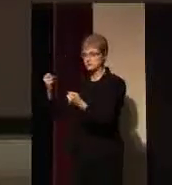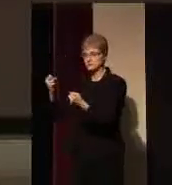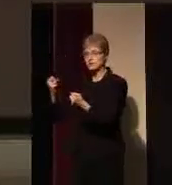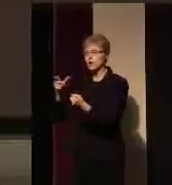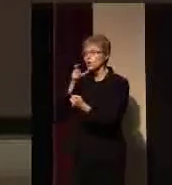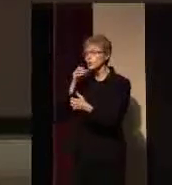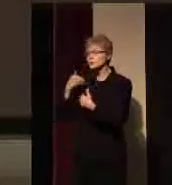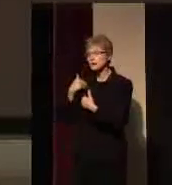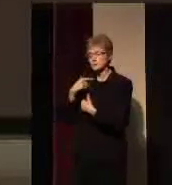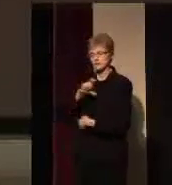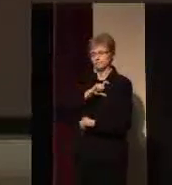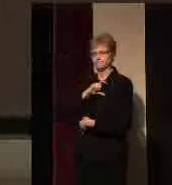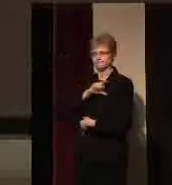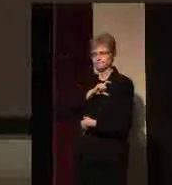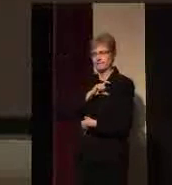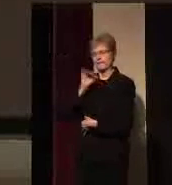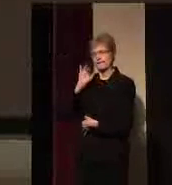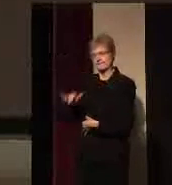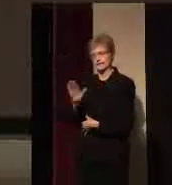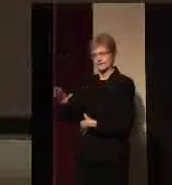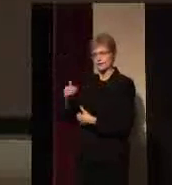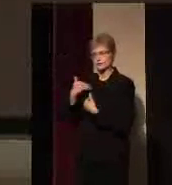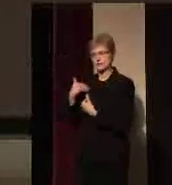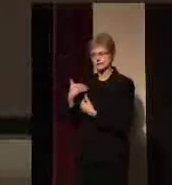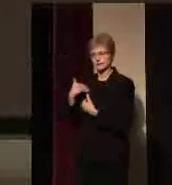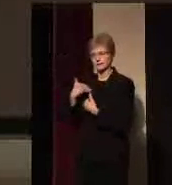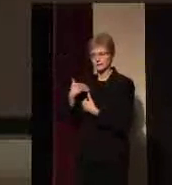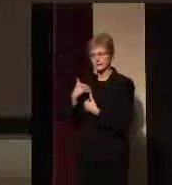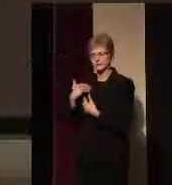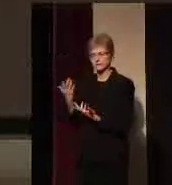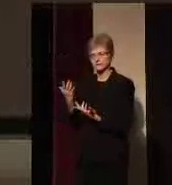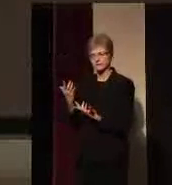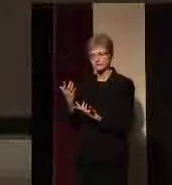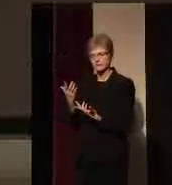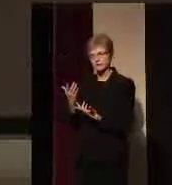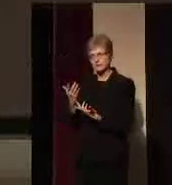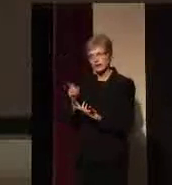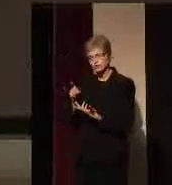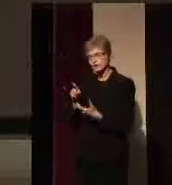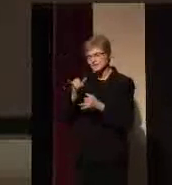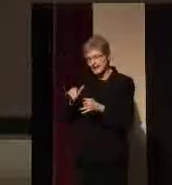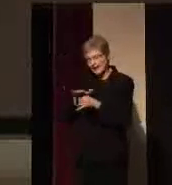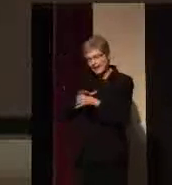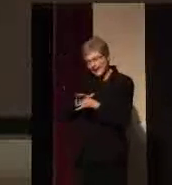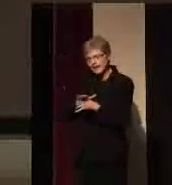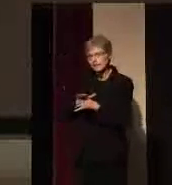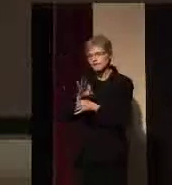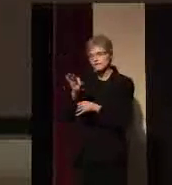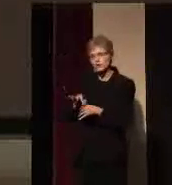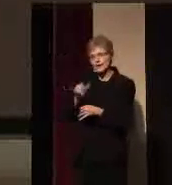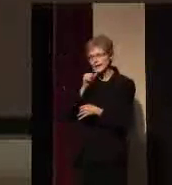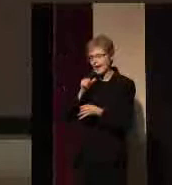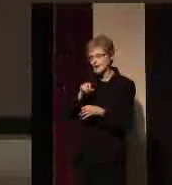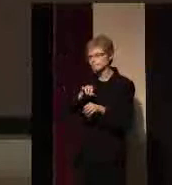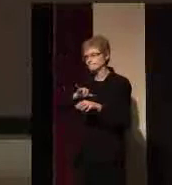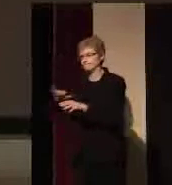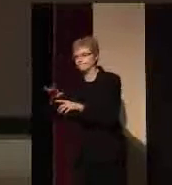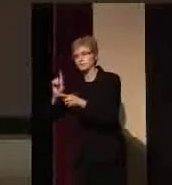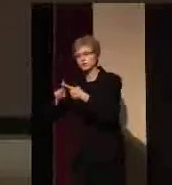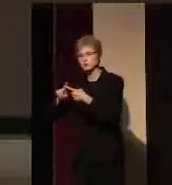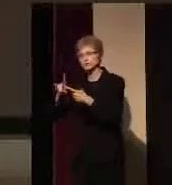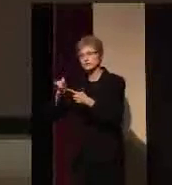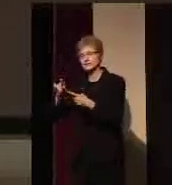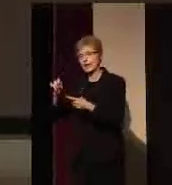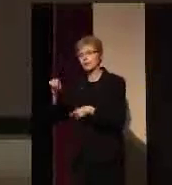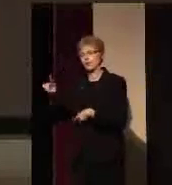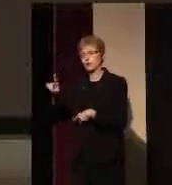is responsible for that collateral damage that happened that night, because it never should have got to Delwood. That quick trip burned down, those